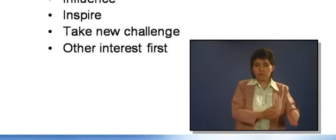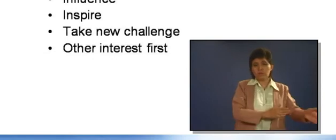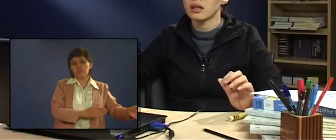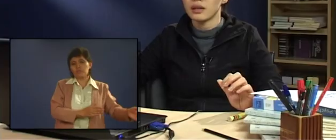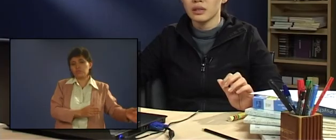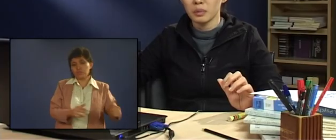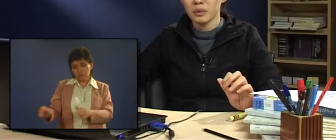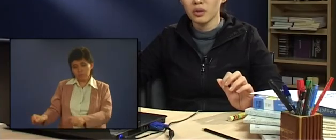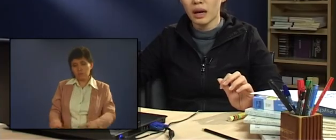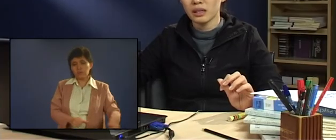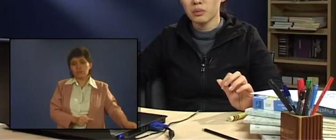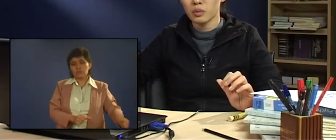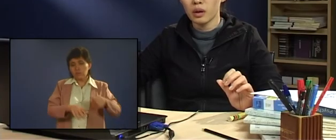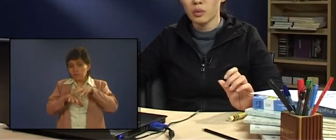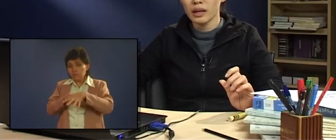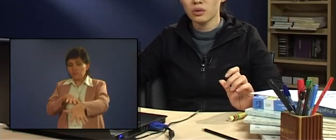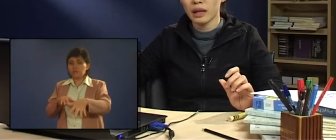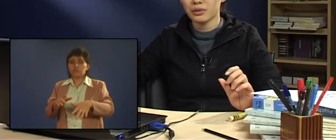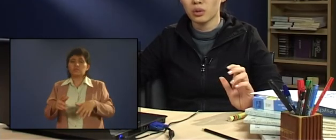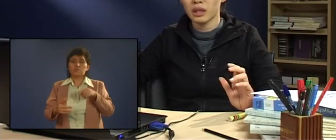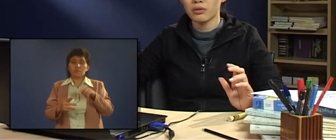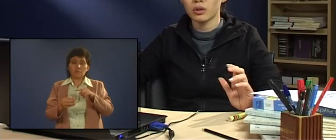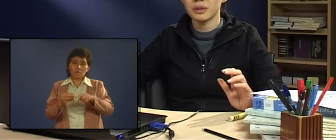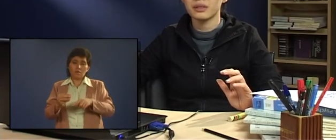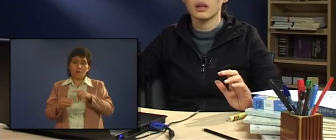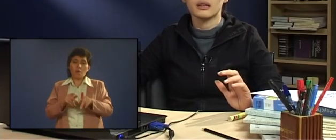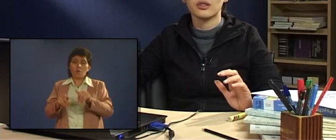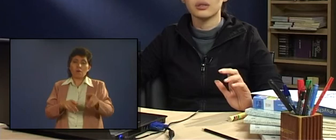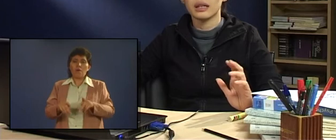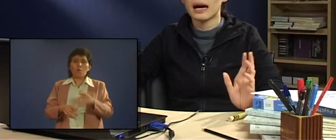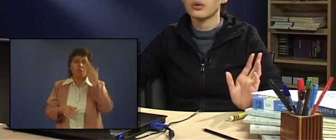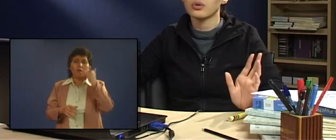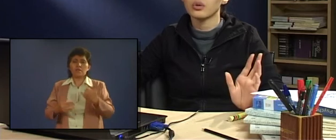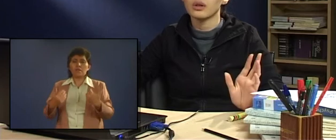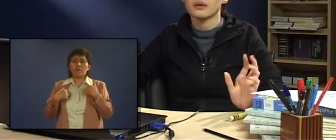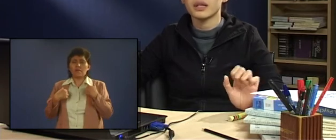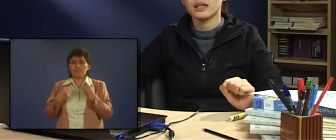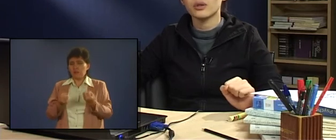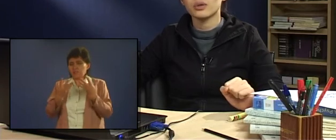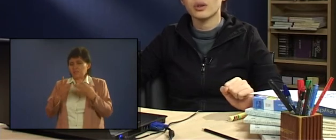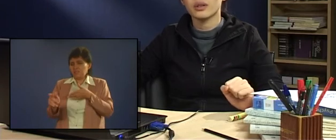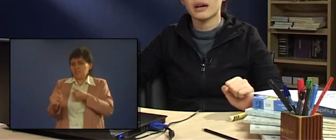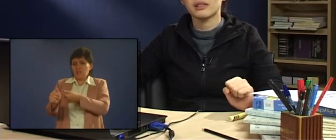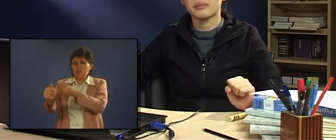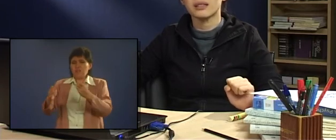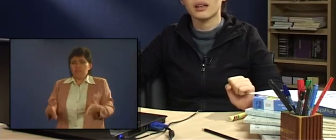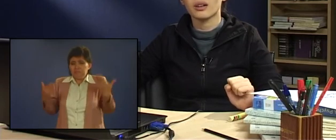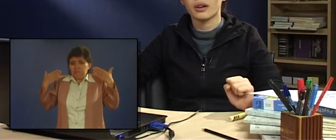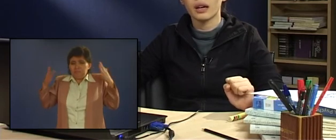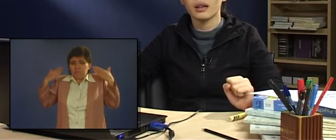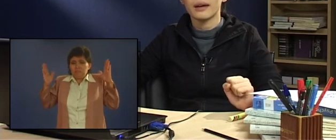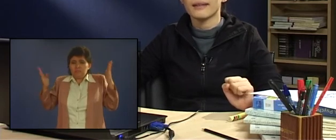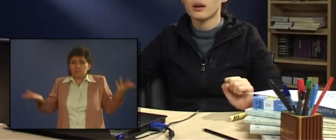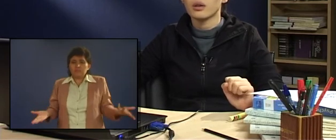towards others some people you ask why do they have so many followers they just say I don't know but he looks so charismatic